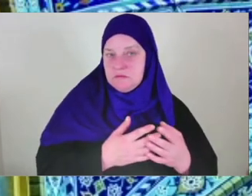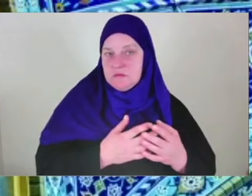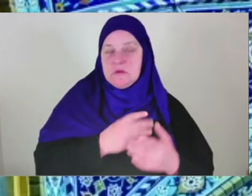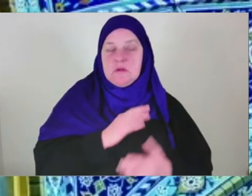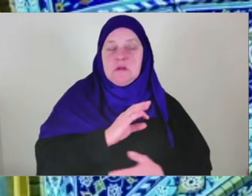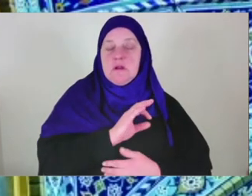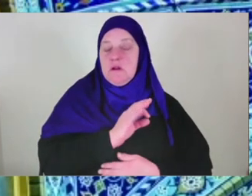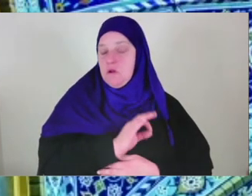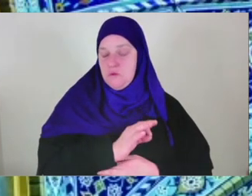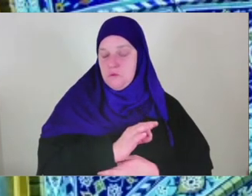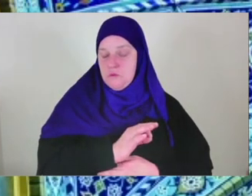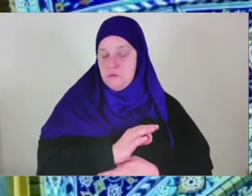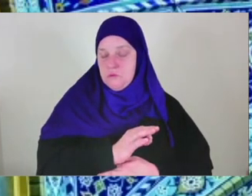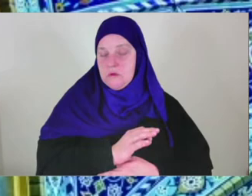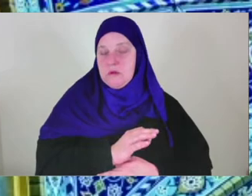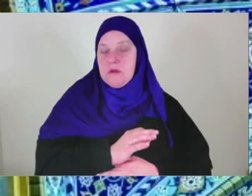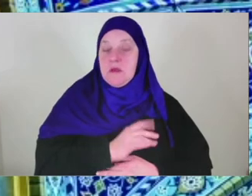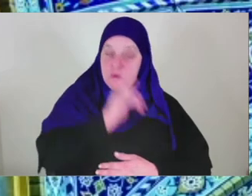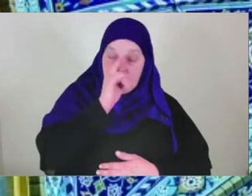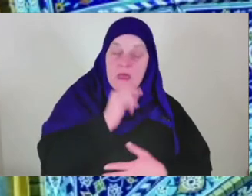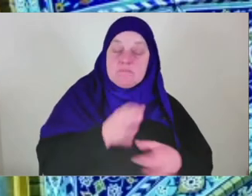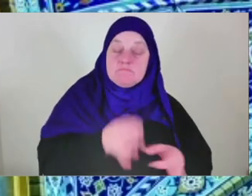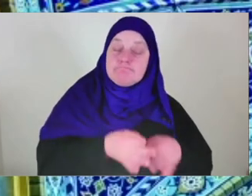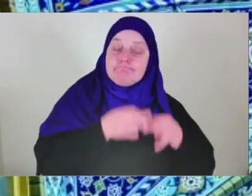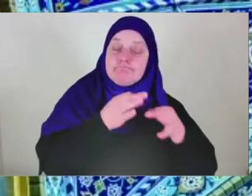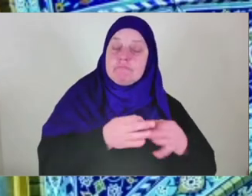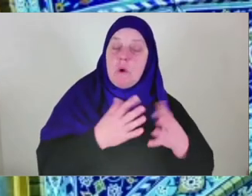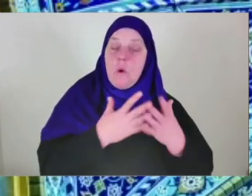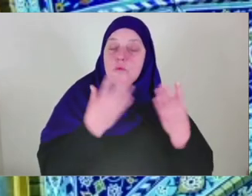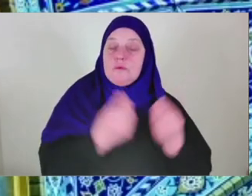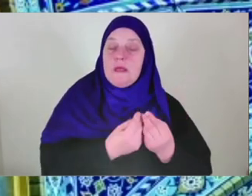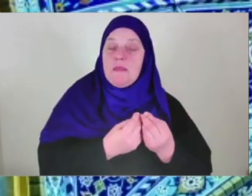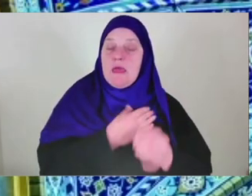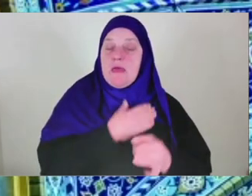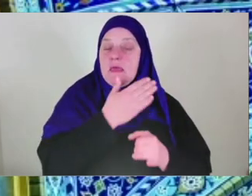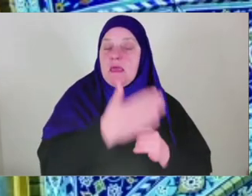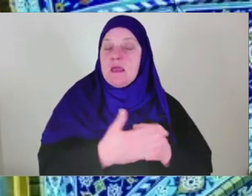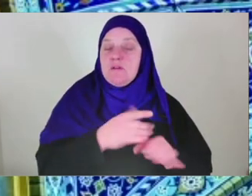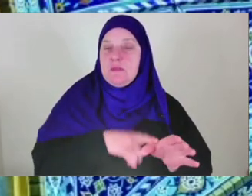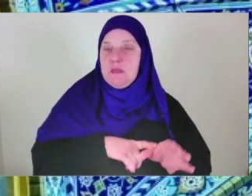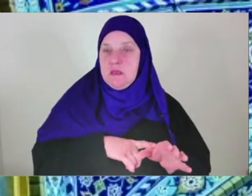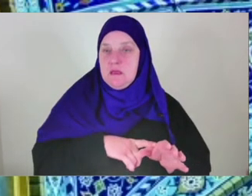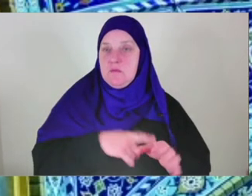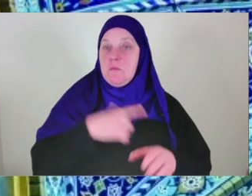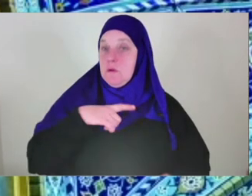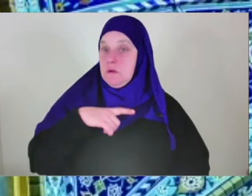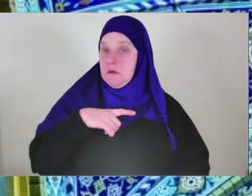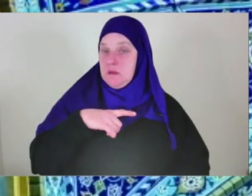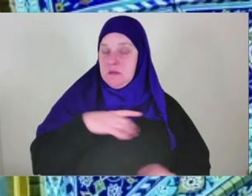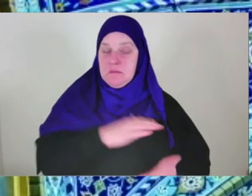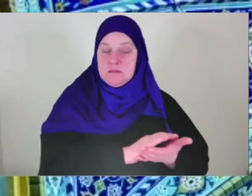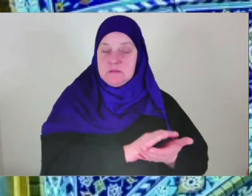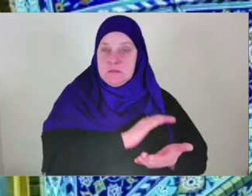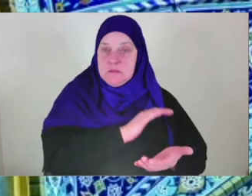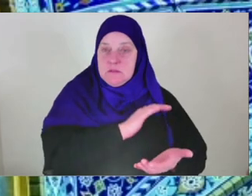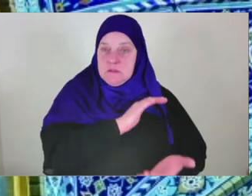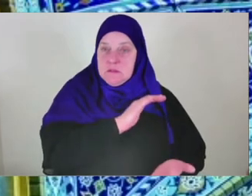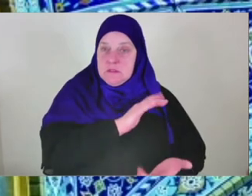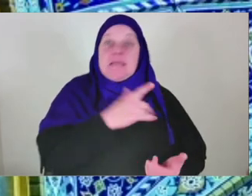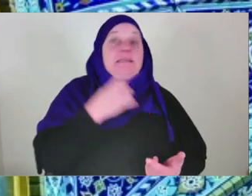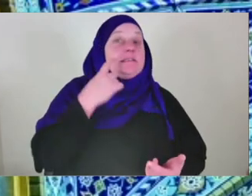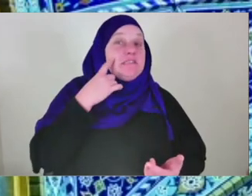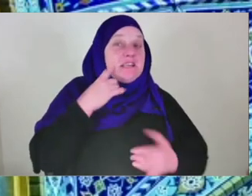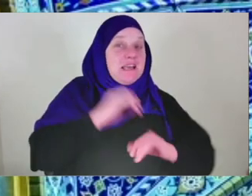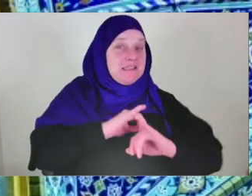time of receiving your pay slip and your income, as we discussed it. However, Islam has allowed you to delay to the end of